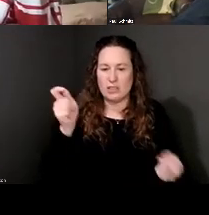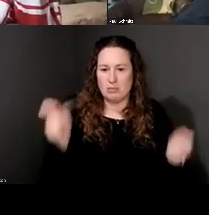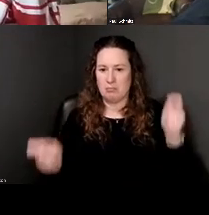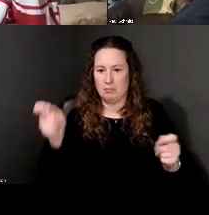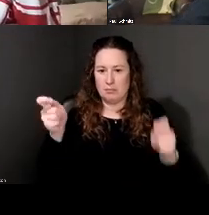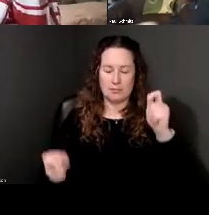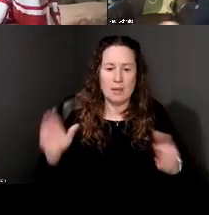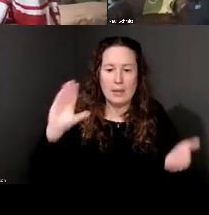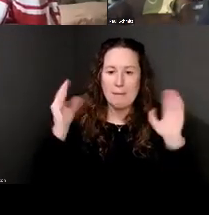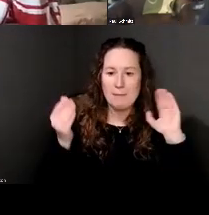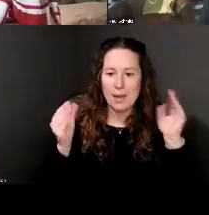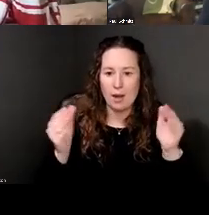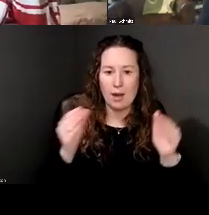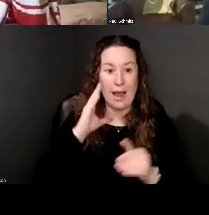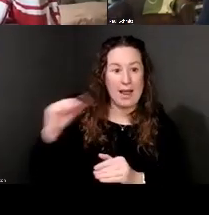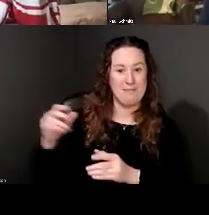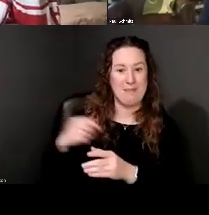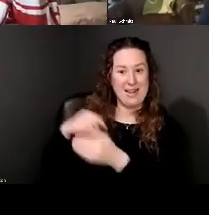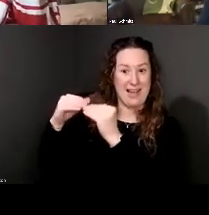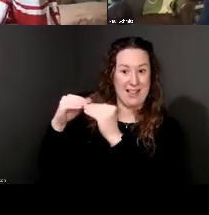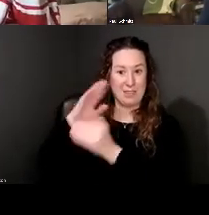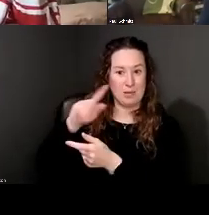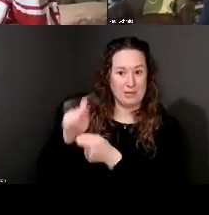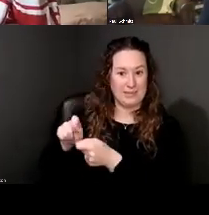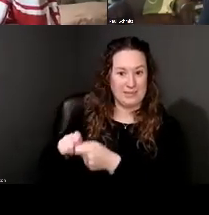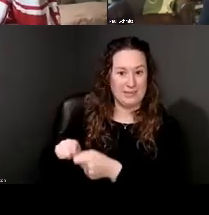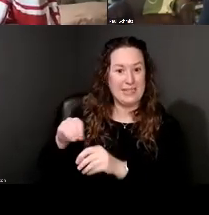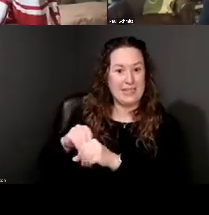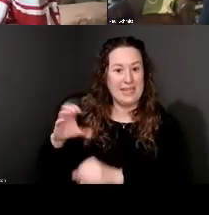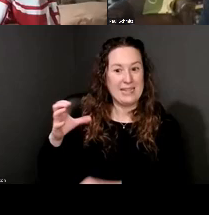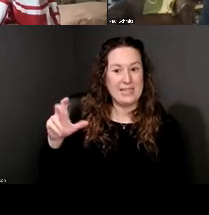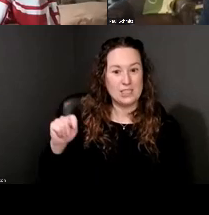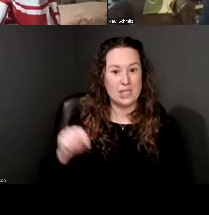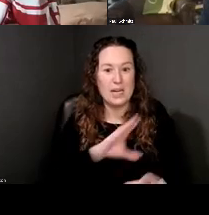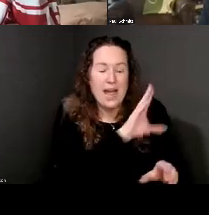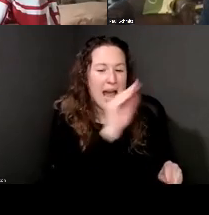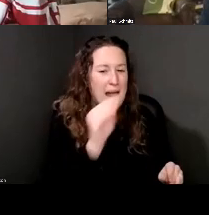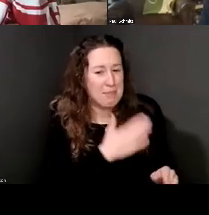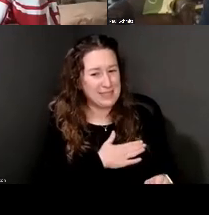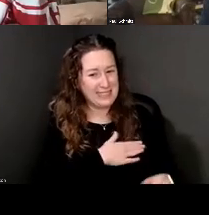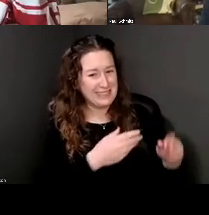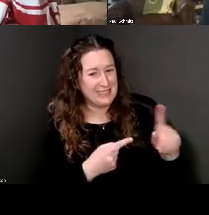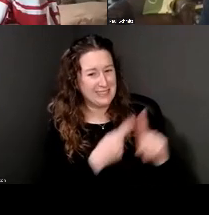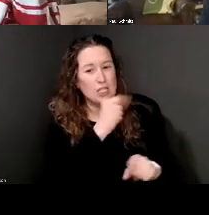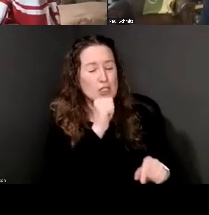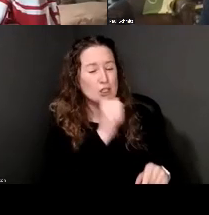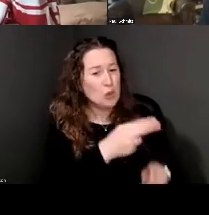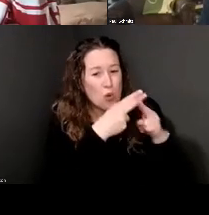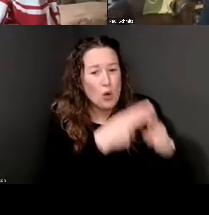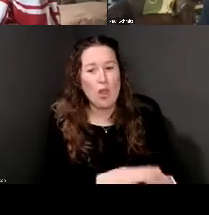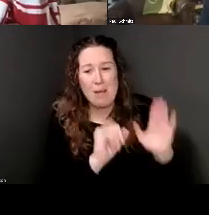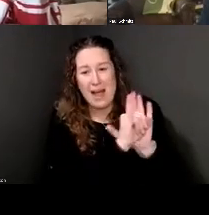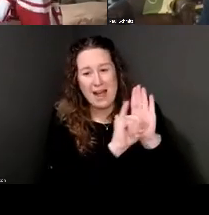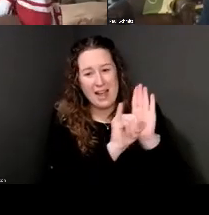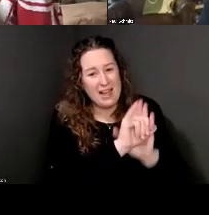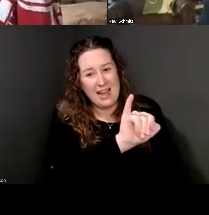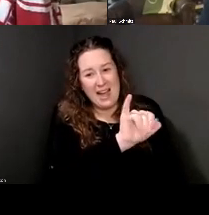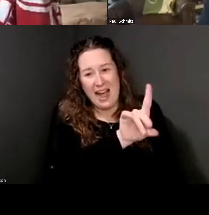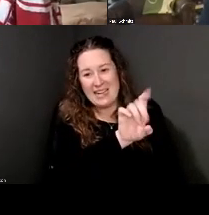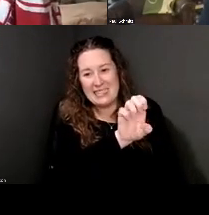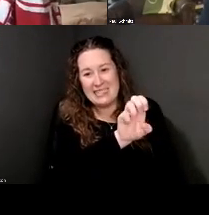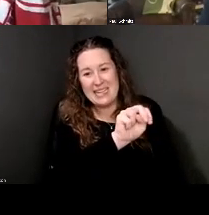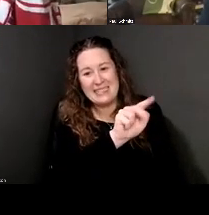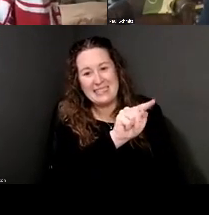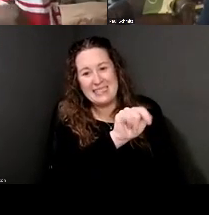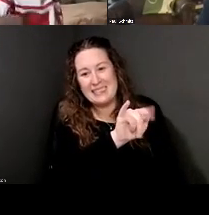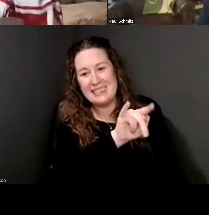respond with more detail in the chat. And a quick note, don't call them identities. Sorry. People go crazy with that.